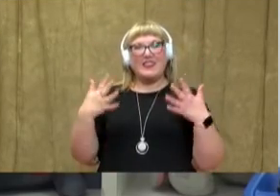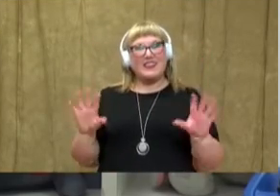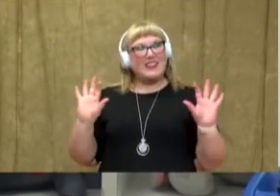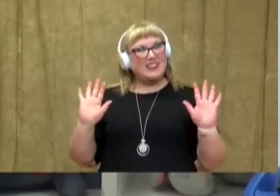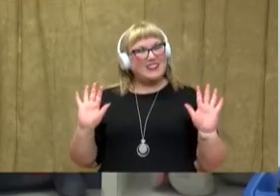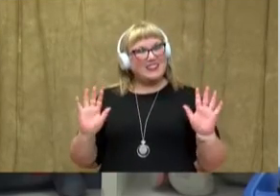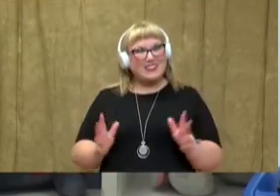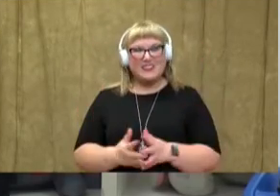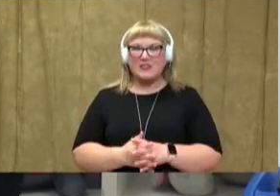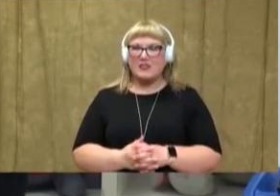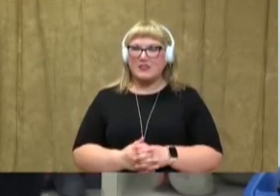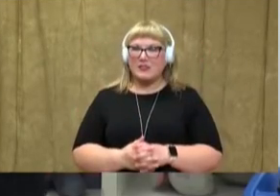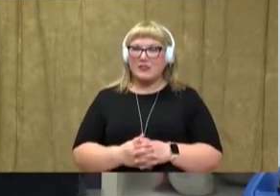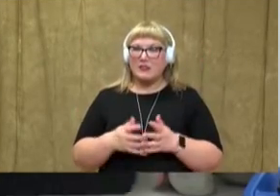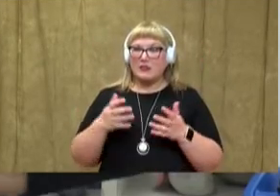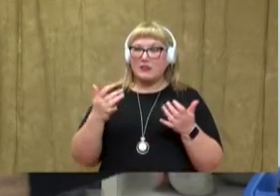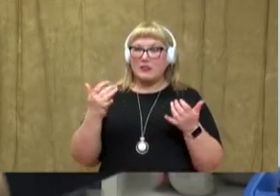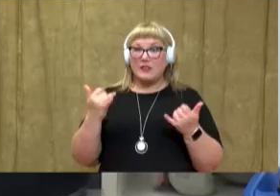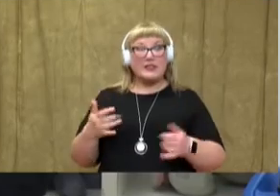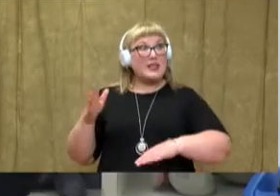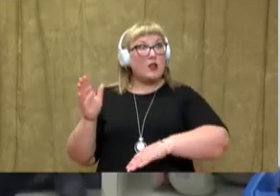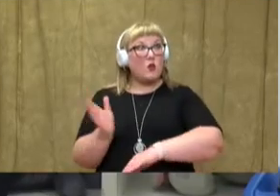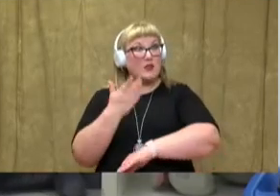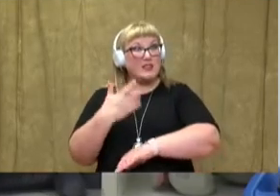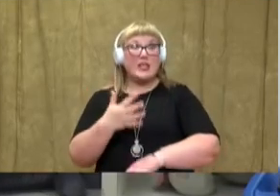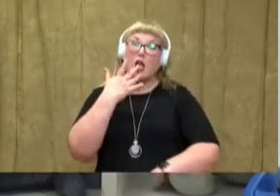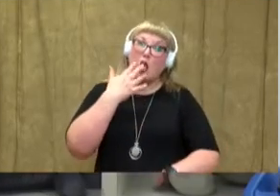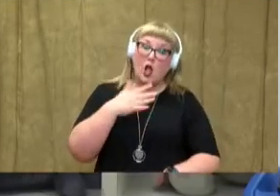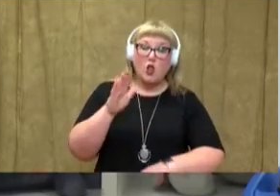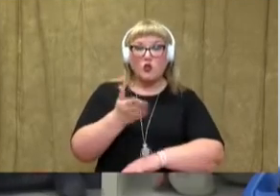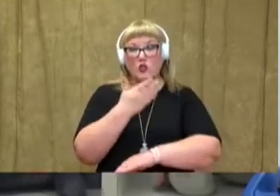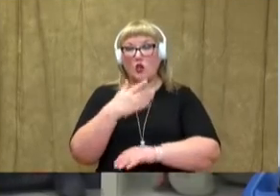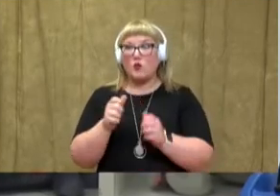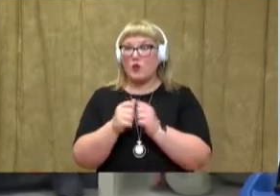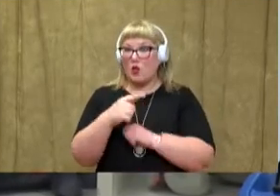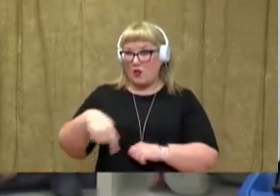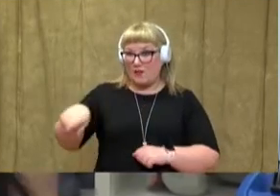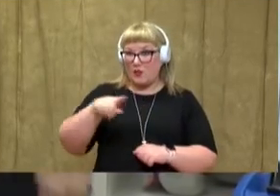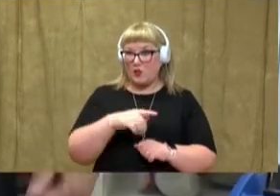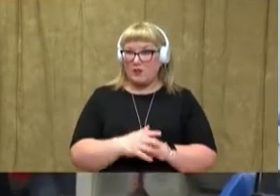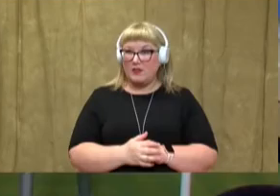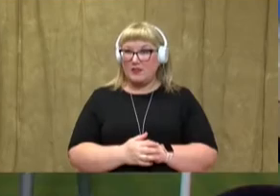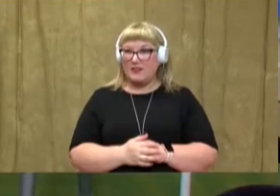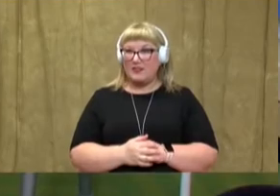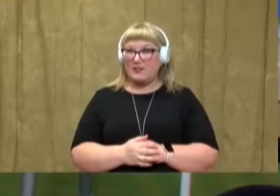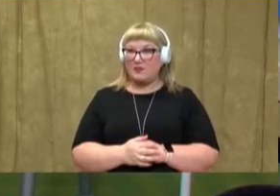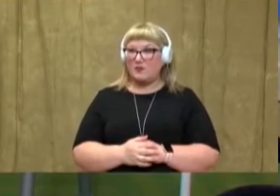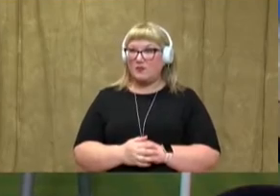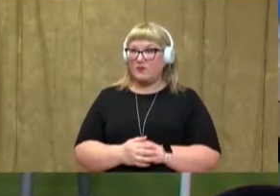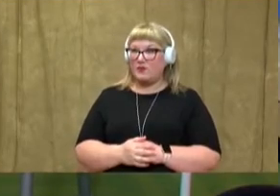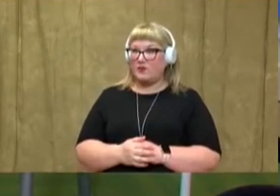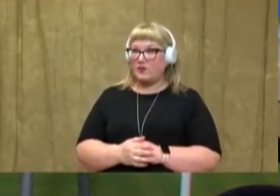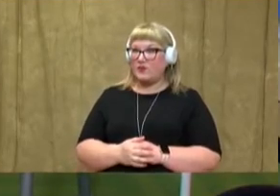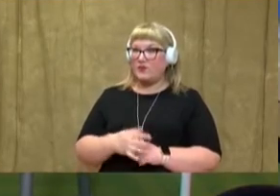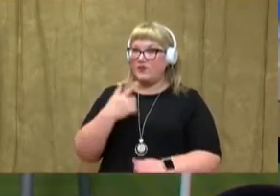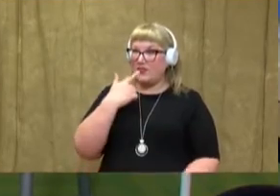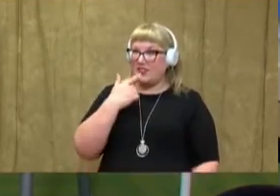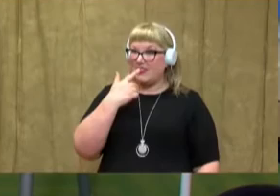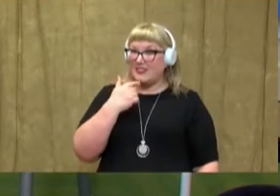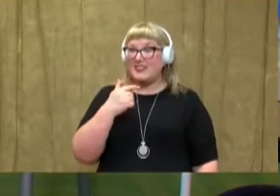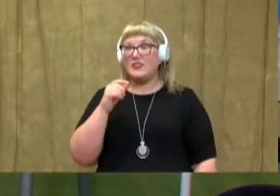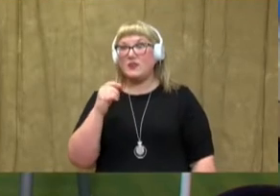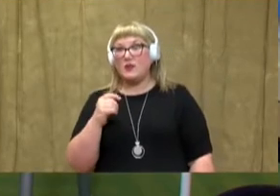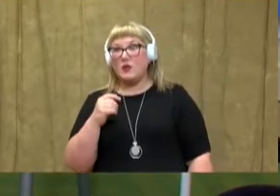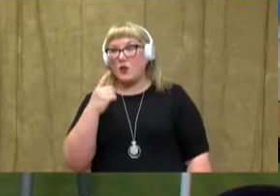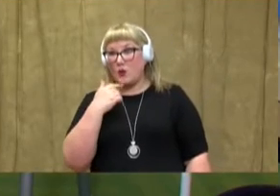bien. Now I want to sing the Los Colores with you, the color song. And it's go like that.